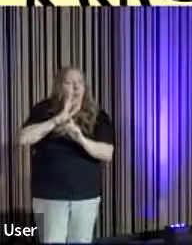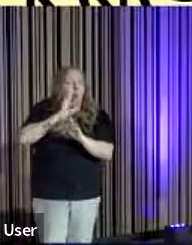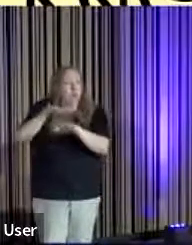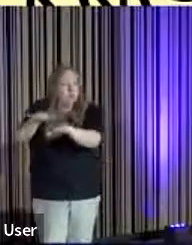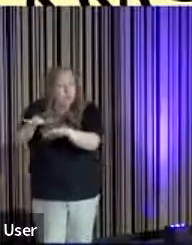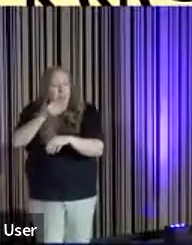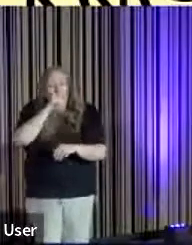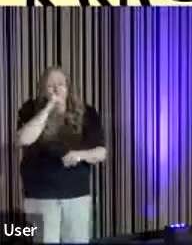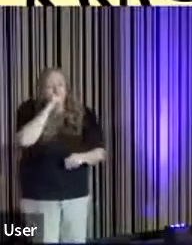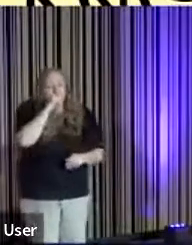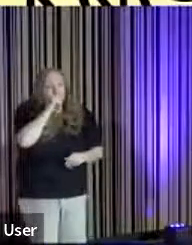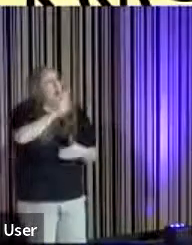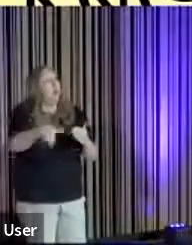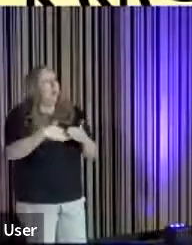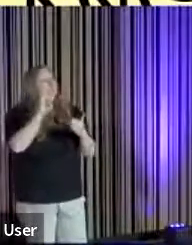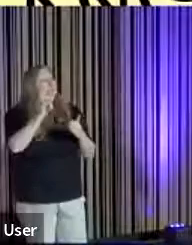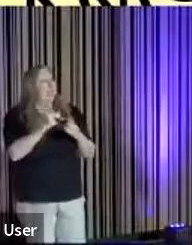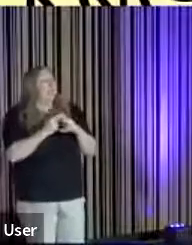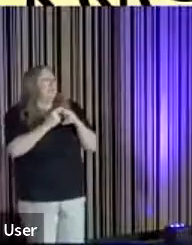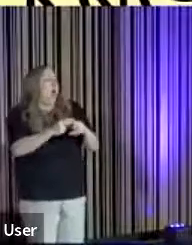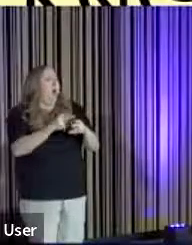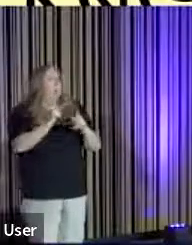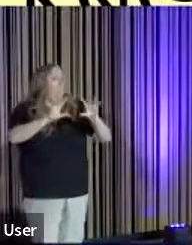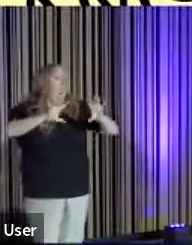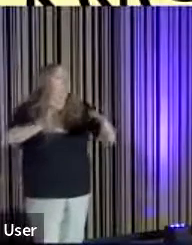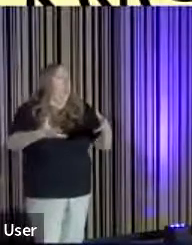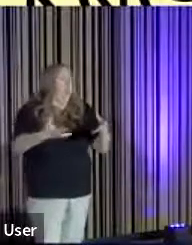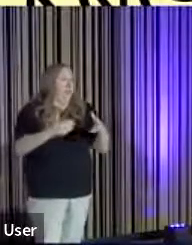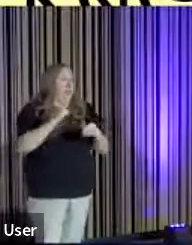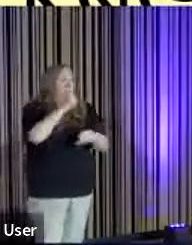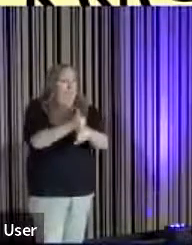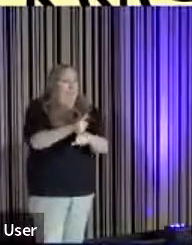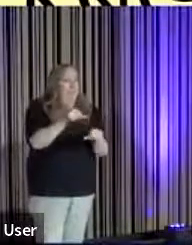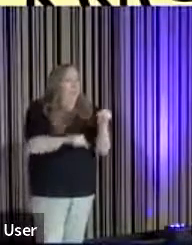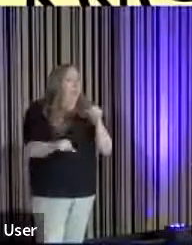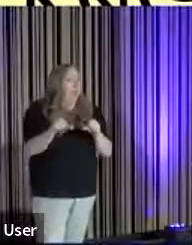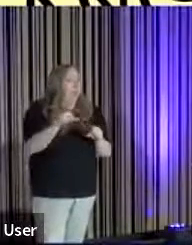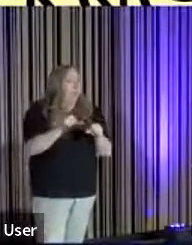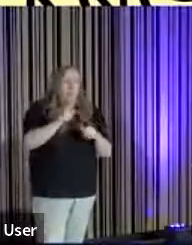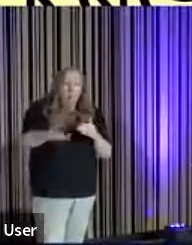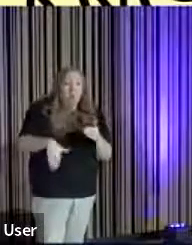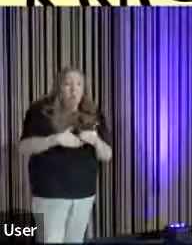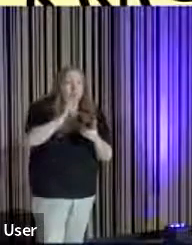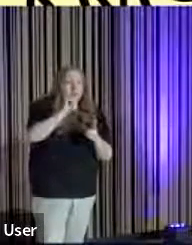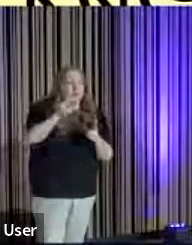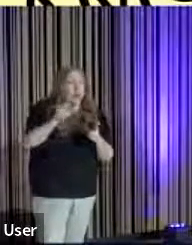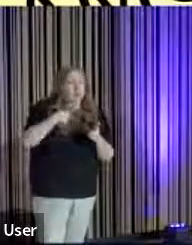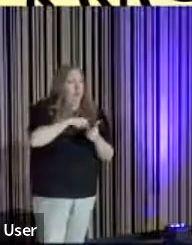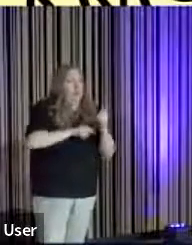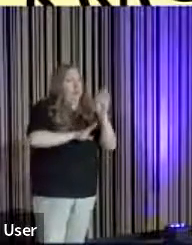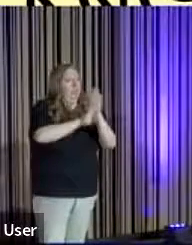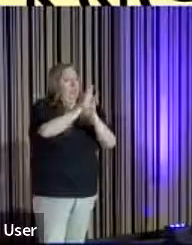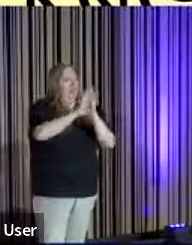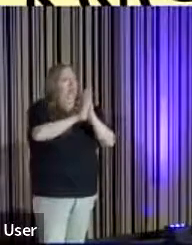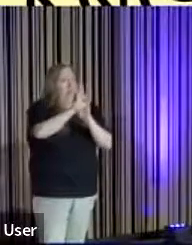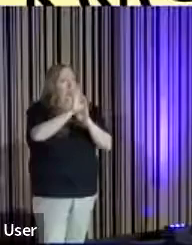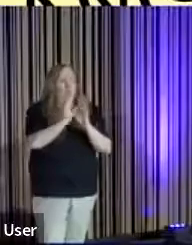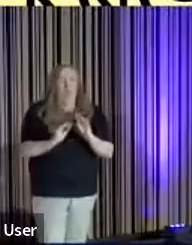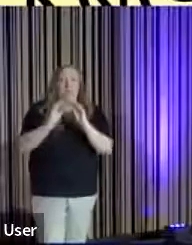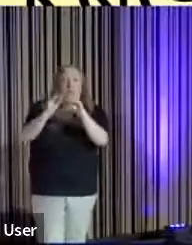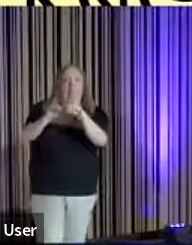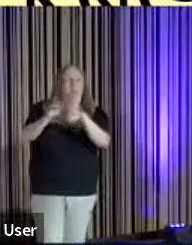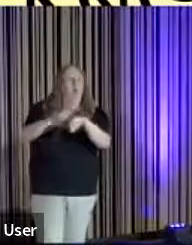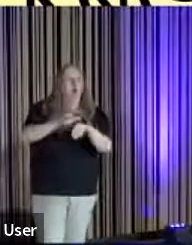call population-based science, and all the tools that we've developed, we've put on an NSF-funded platform